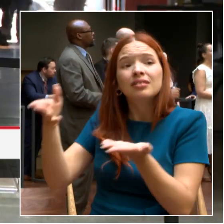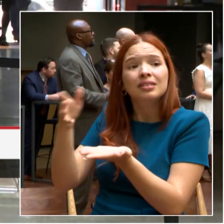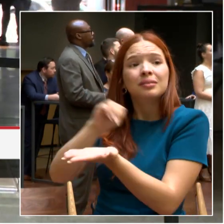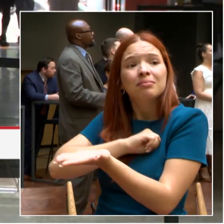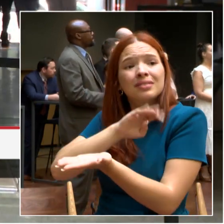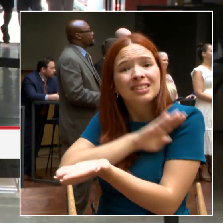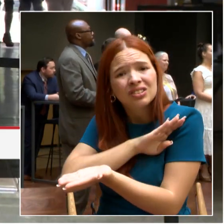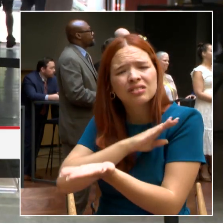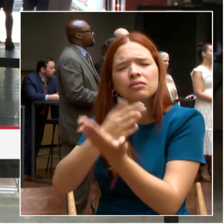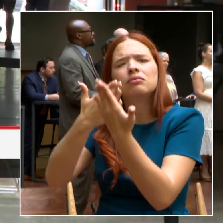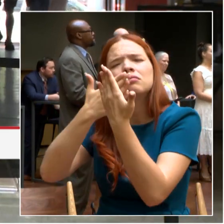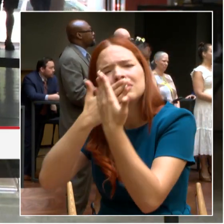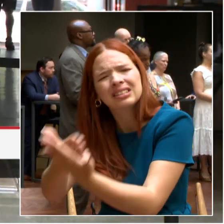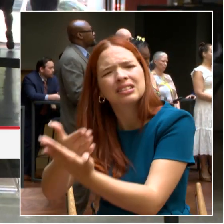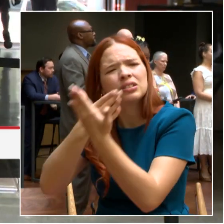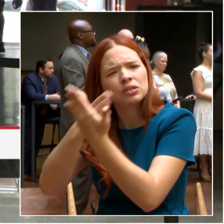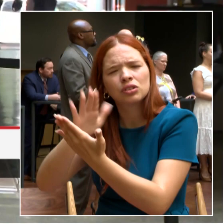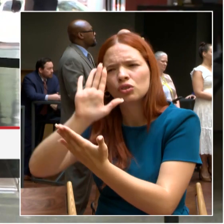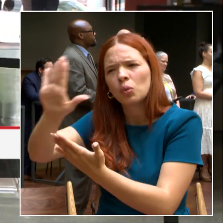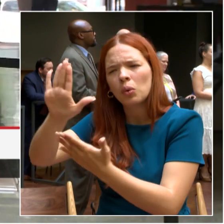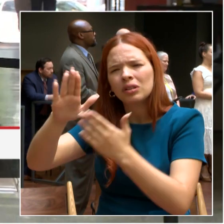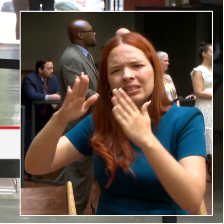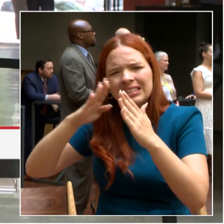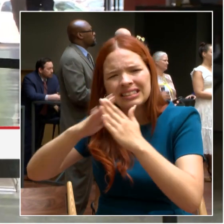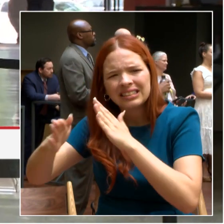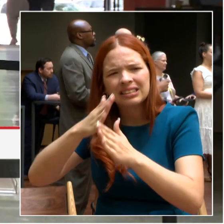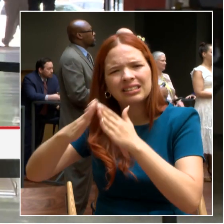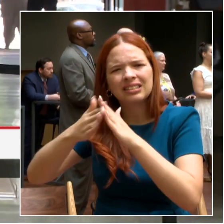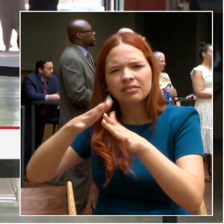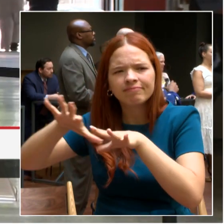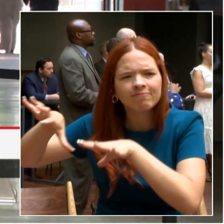bringing people together. So thank you for having me here.